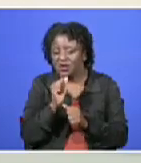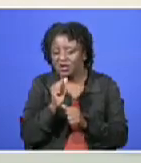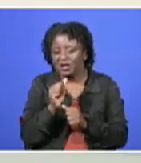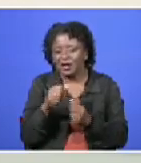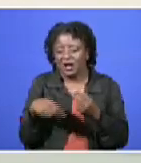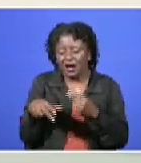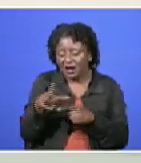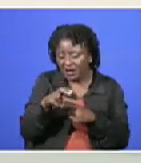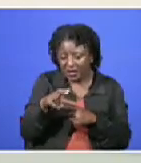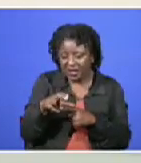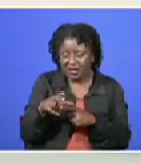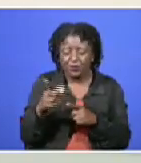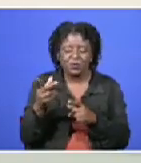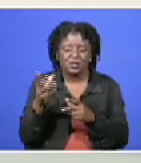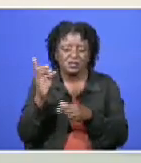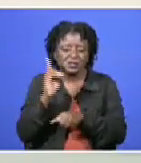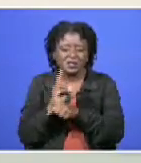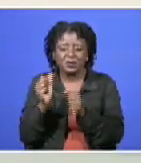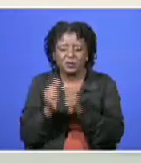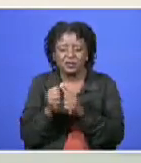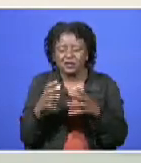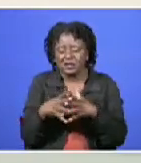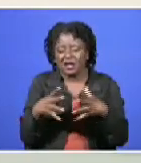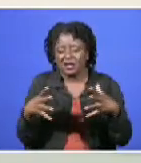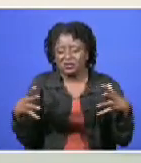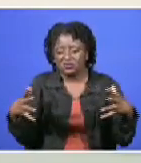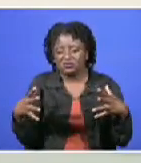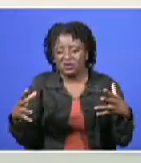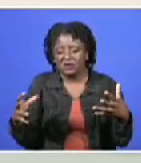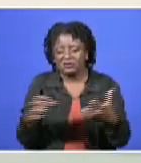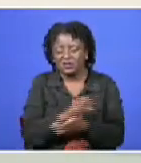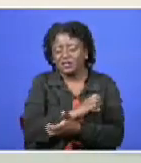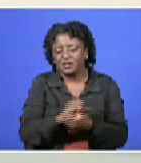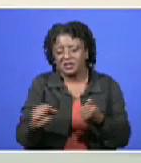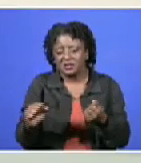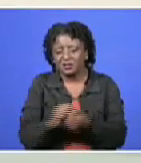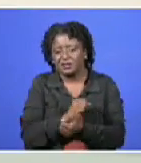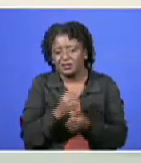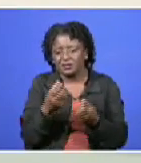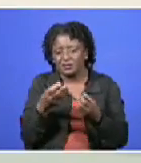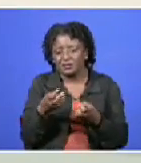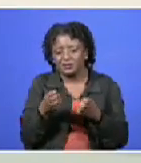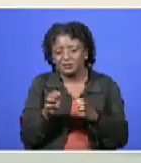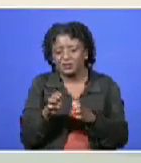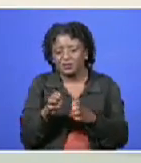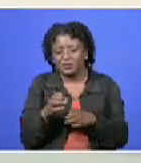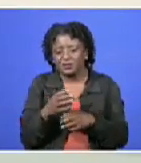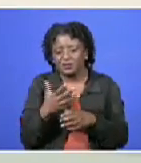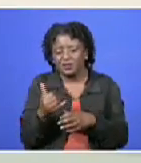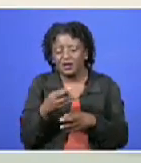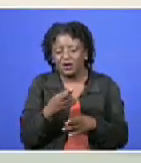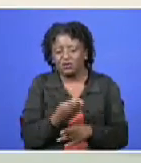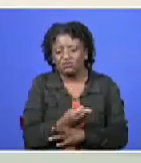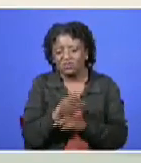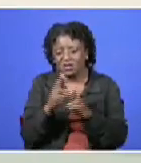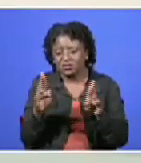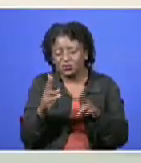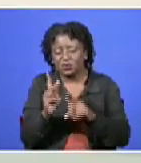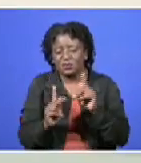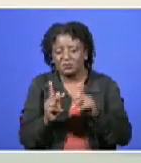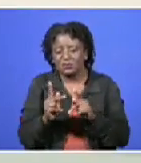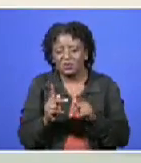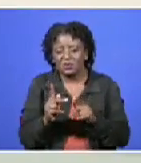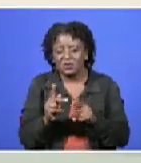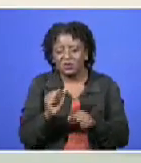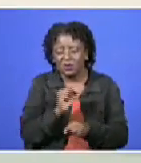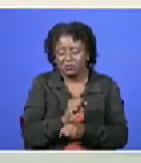catastrophic incident. And persons, you have to take your hat off from day one. They're out there rescuing people, manning the shelters, trying to get